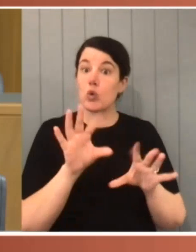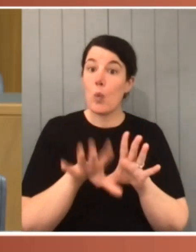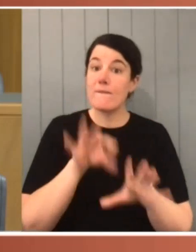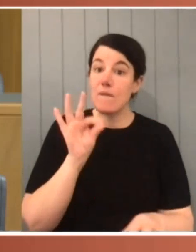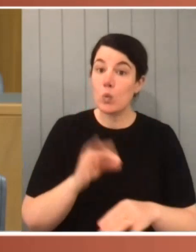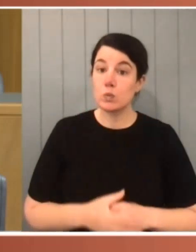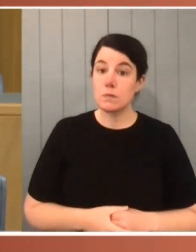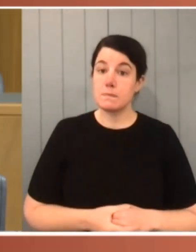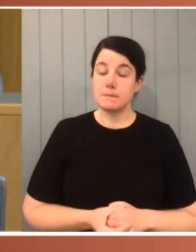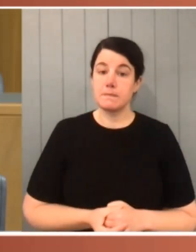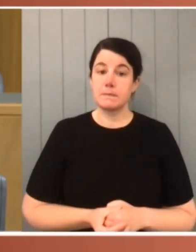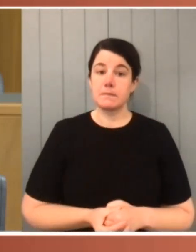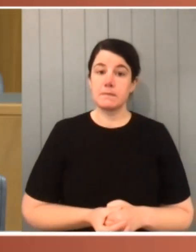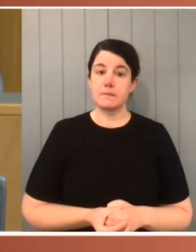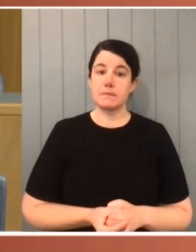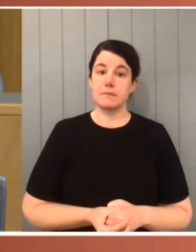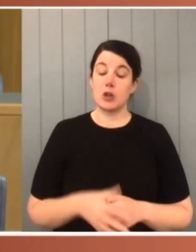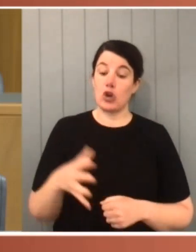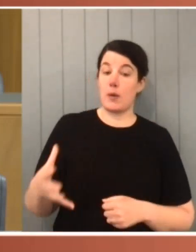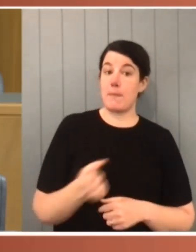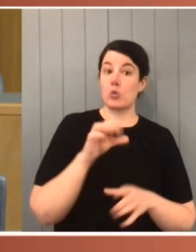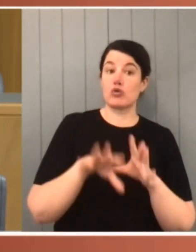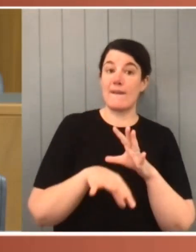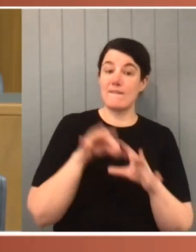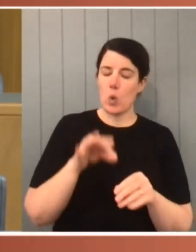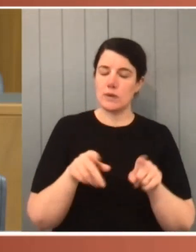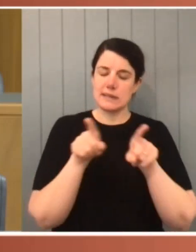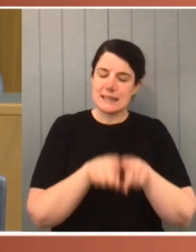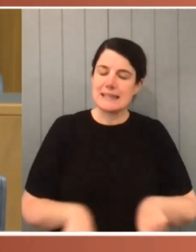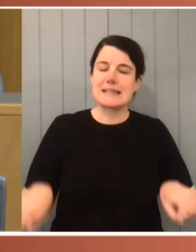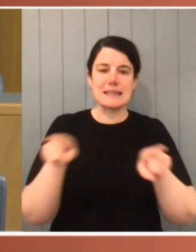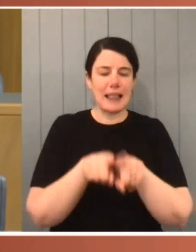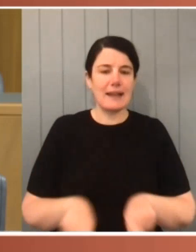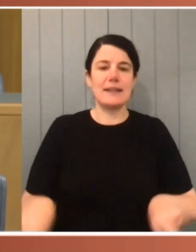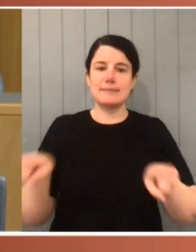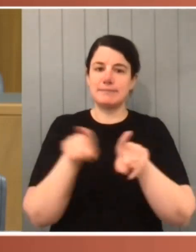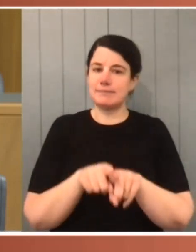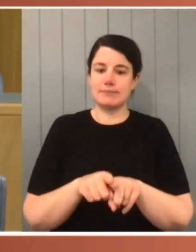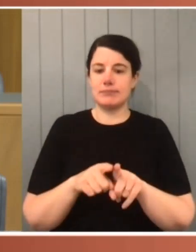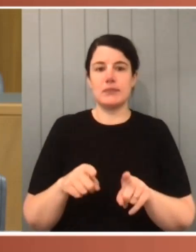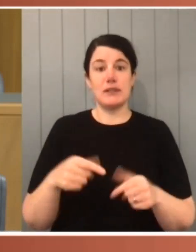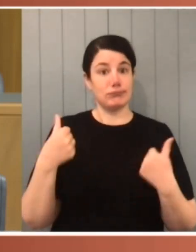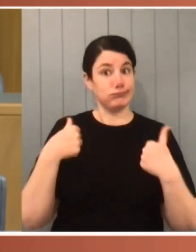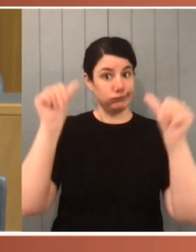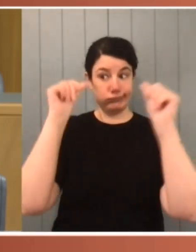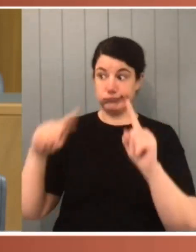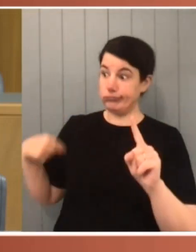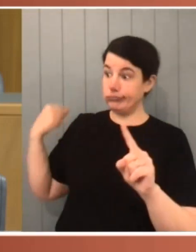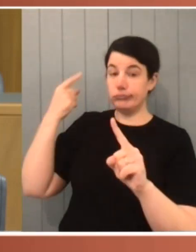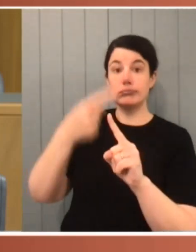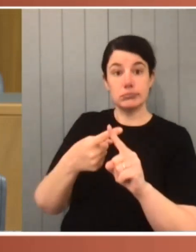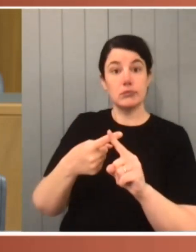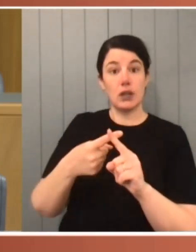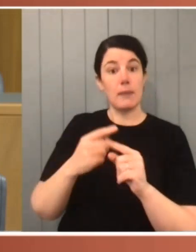Fourth, compulsory voting has been consistently and unambiguously successful in achieving high